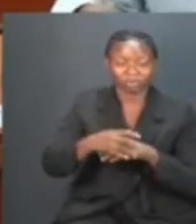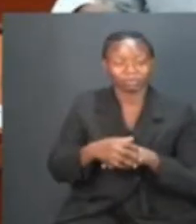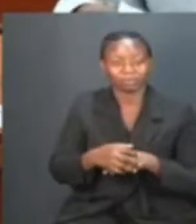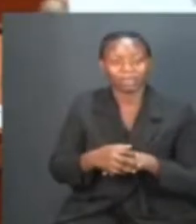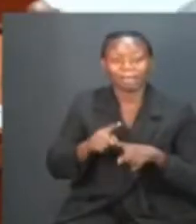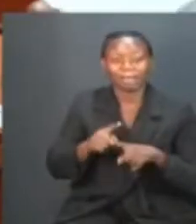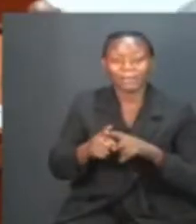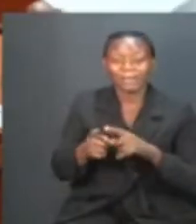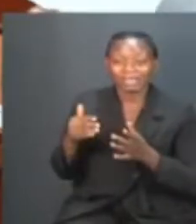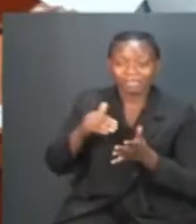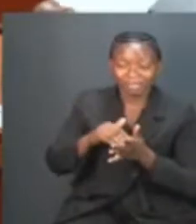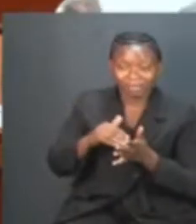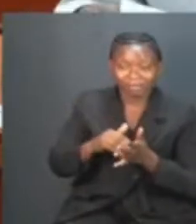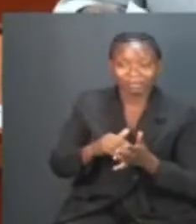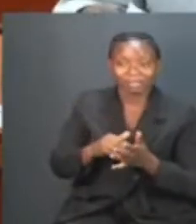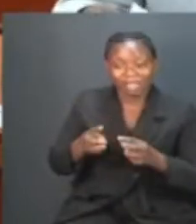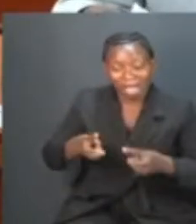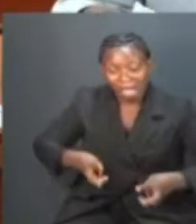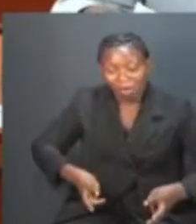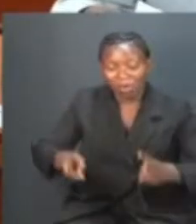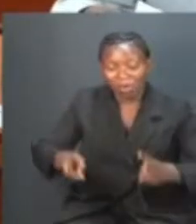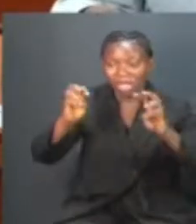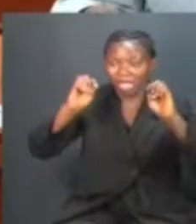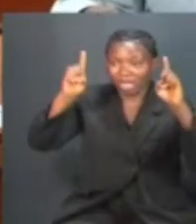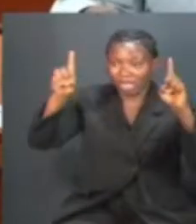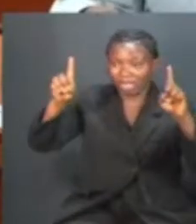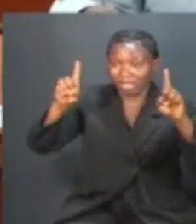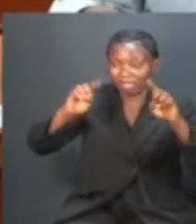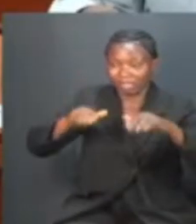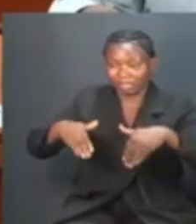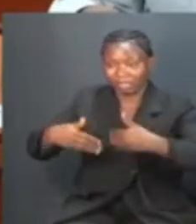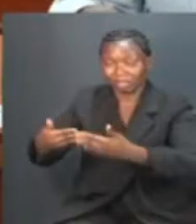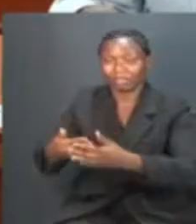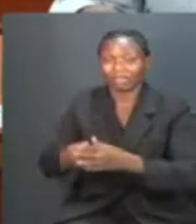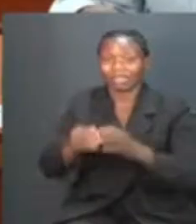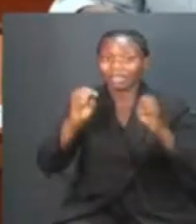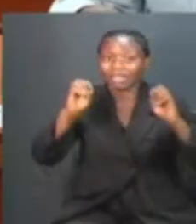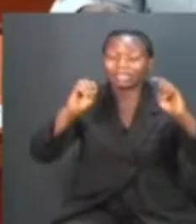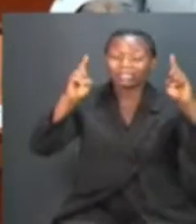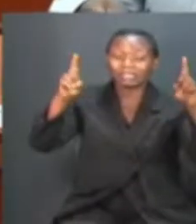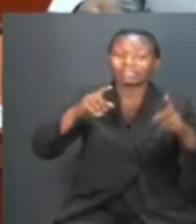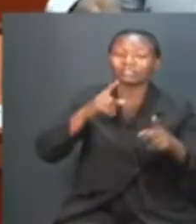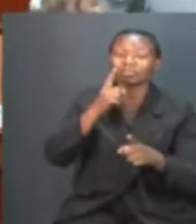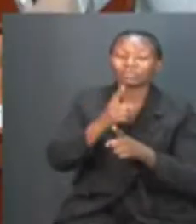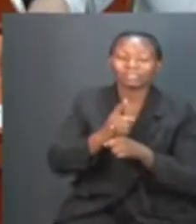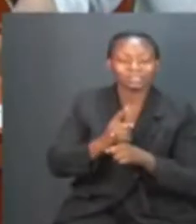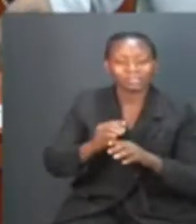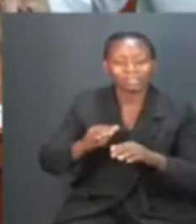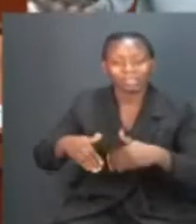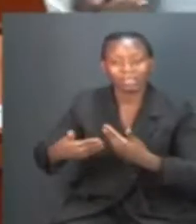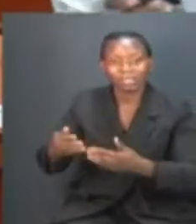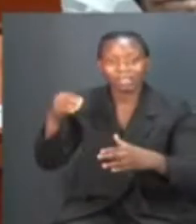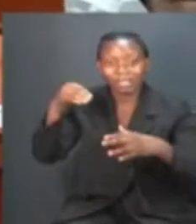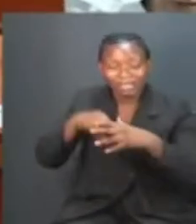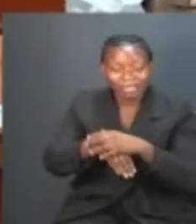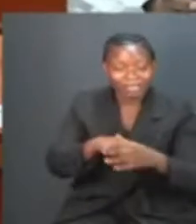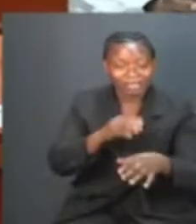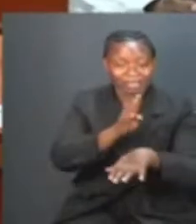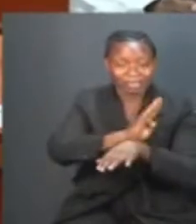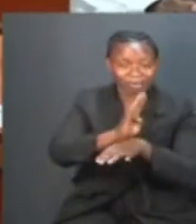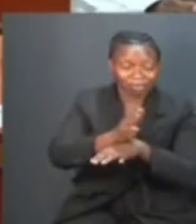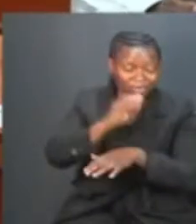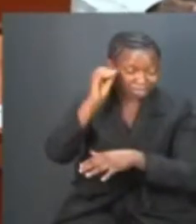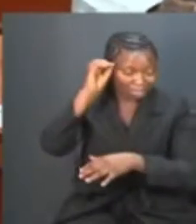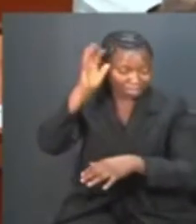that also speaks to the manner in which education is delivered. Education is not delivered in the entrepreneurial